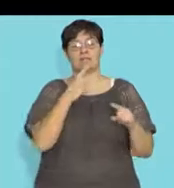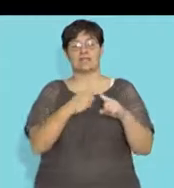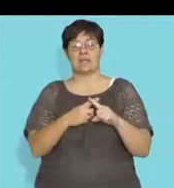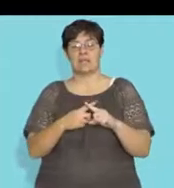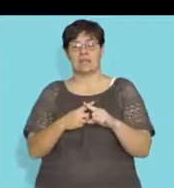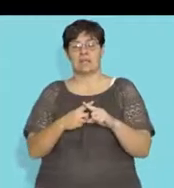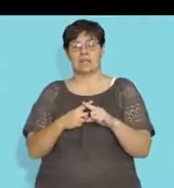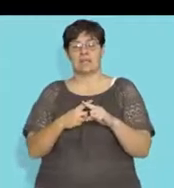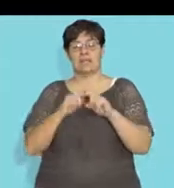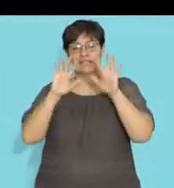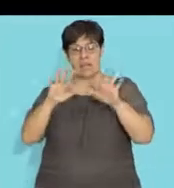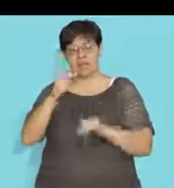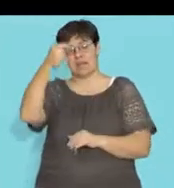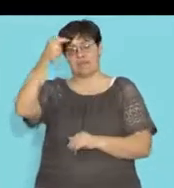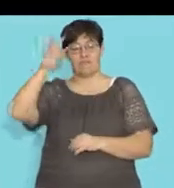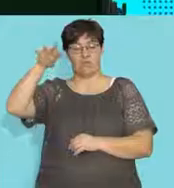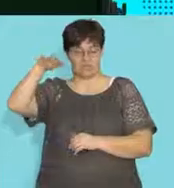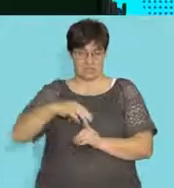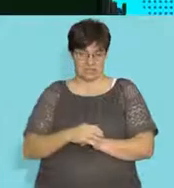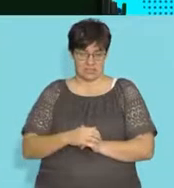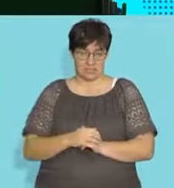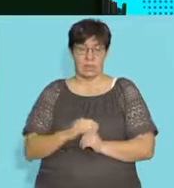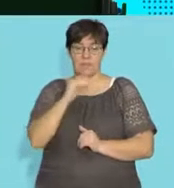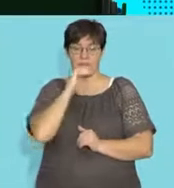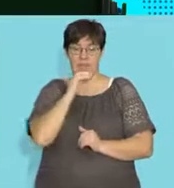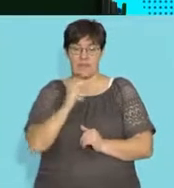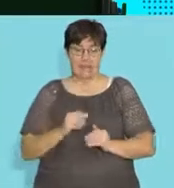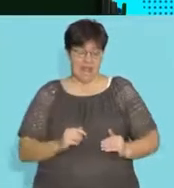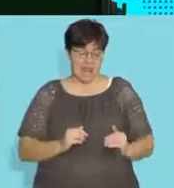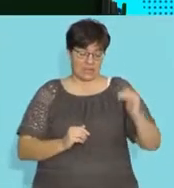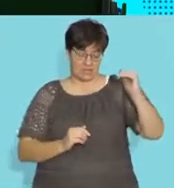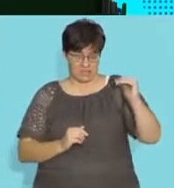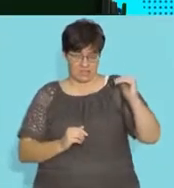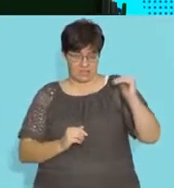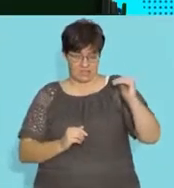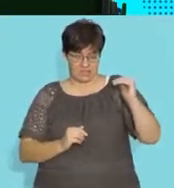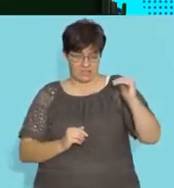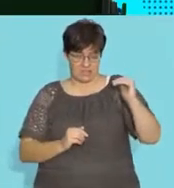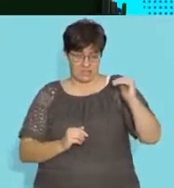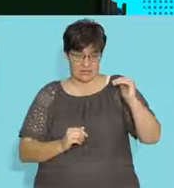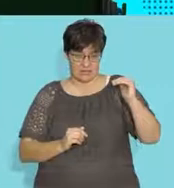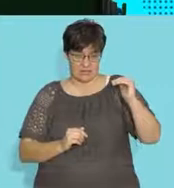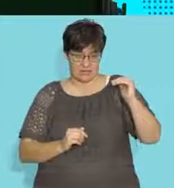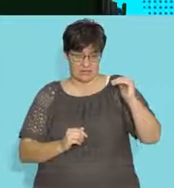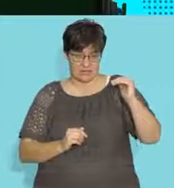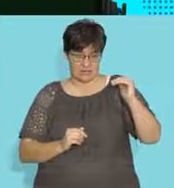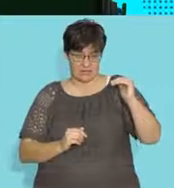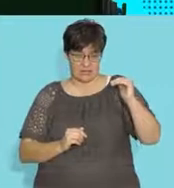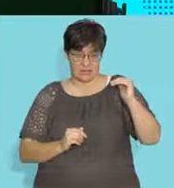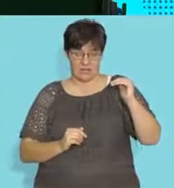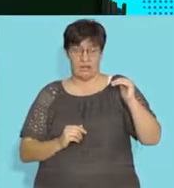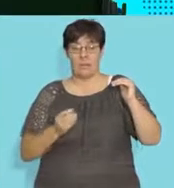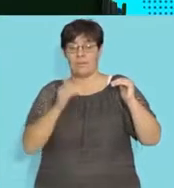times 10 to the power minus 14, meaning an increase in the one ion